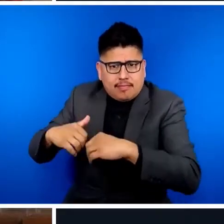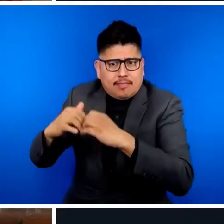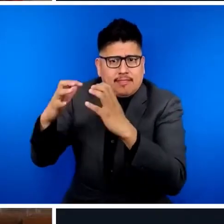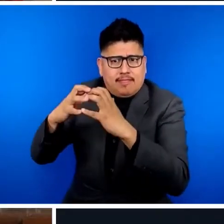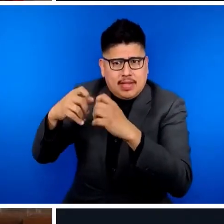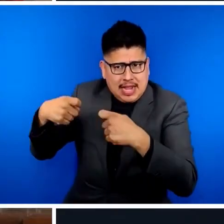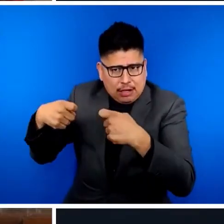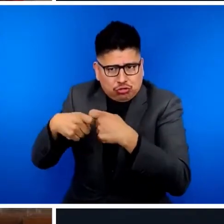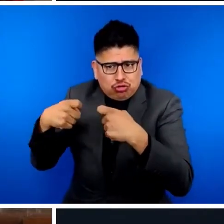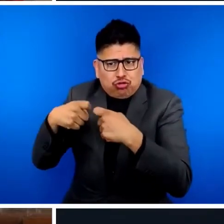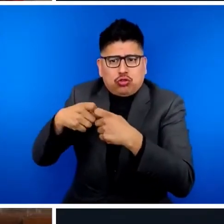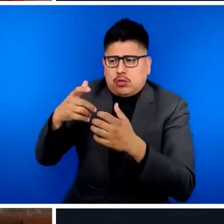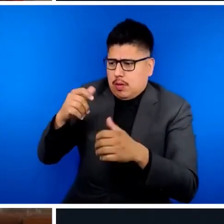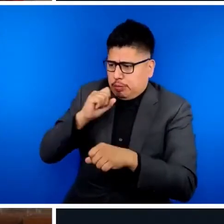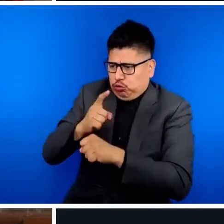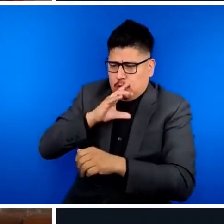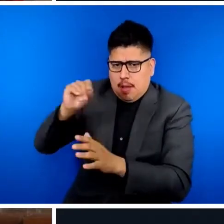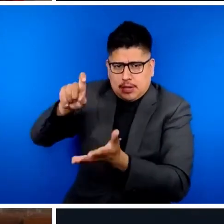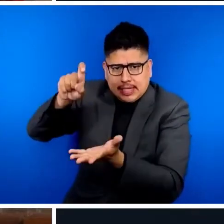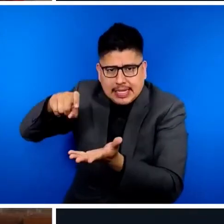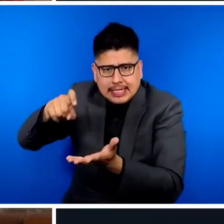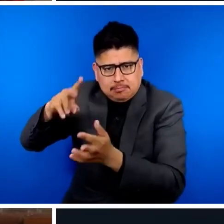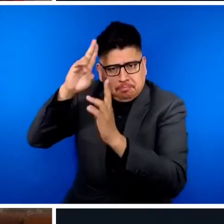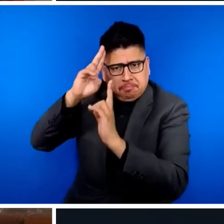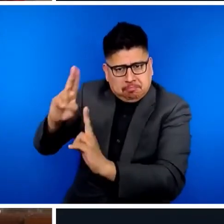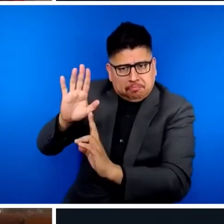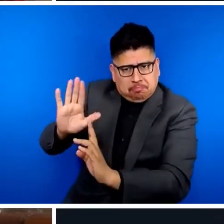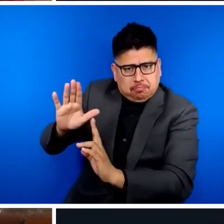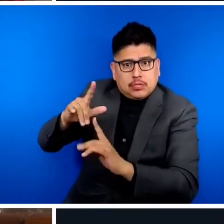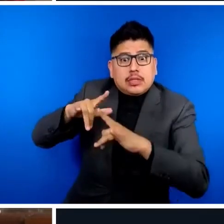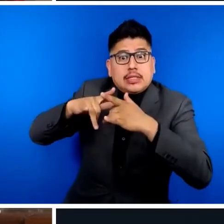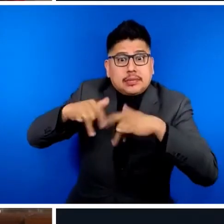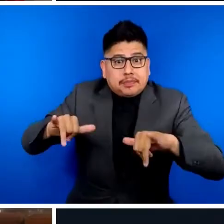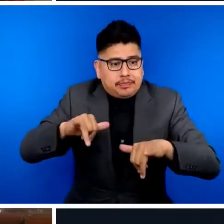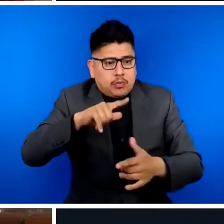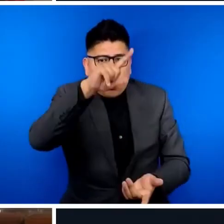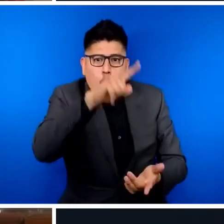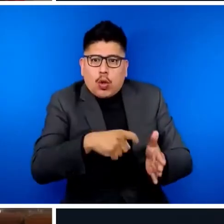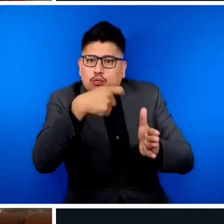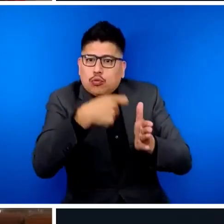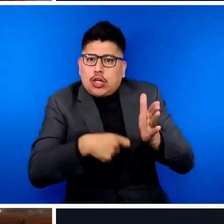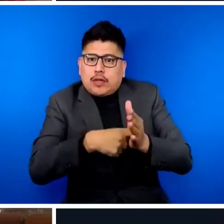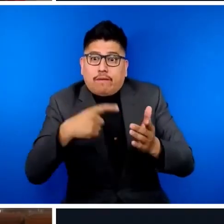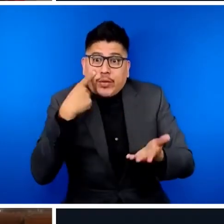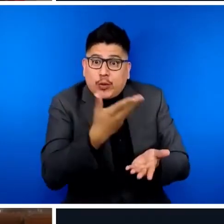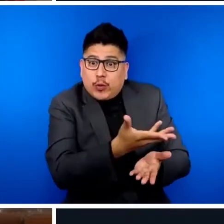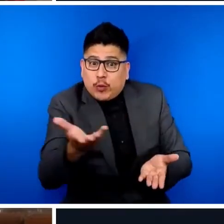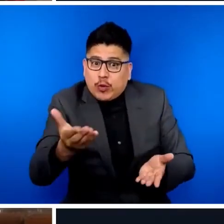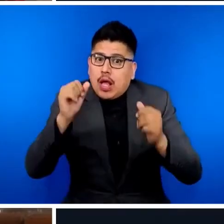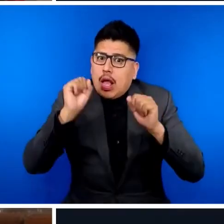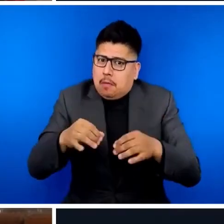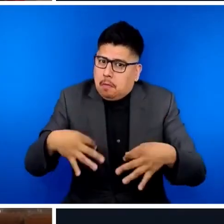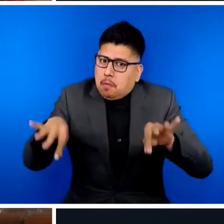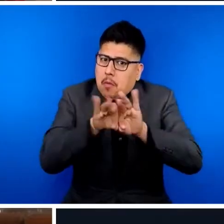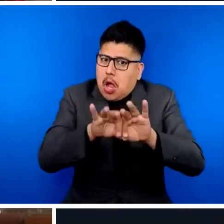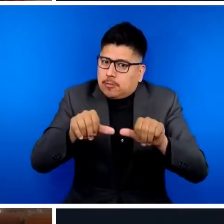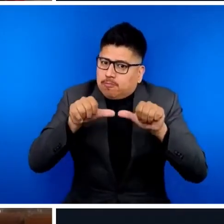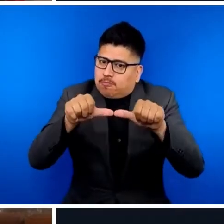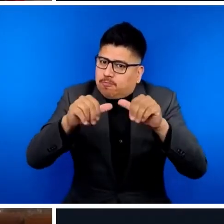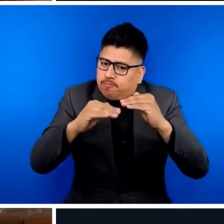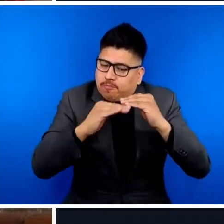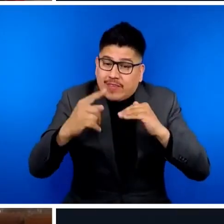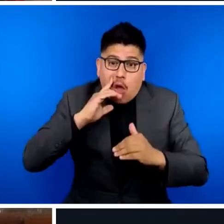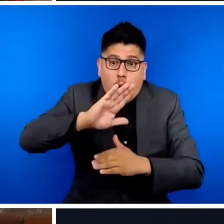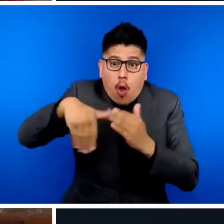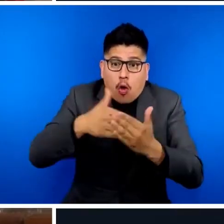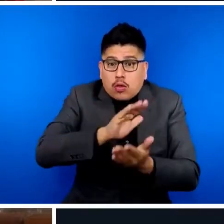time lowering prices of electricity for you, and could be very substantial for all of you cities and towns. You're going to see some